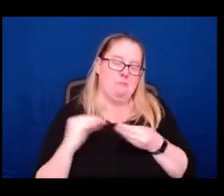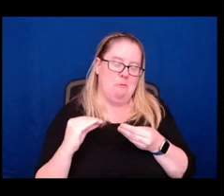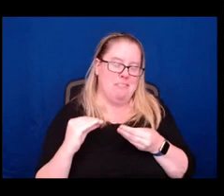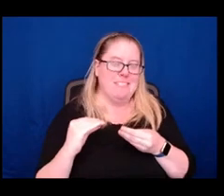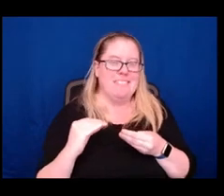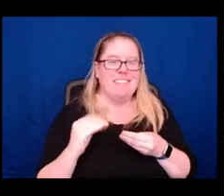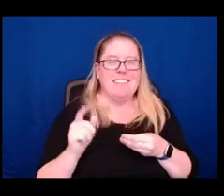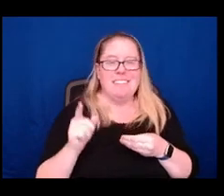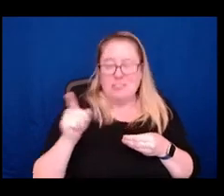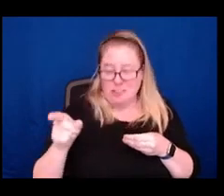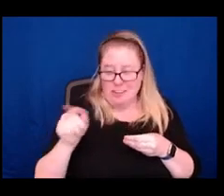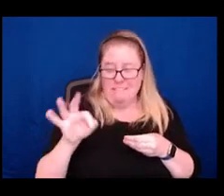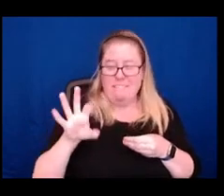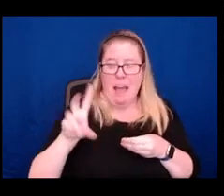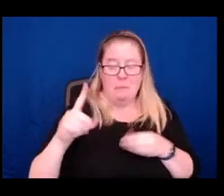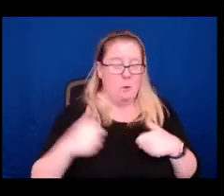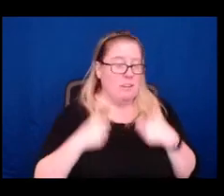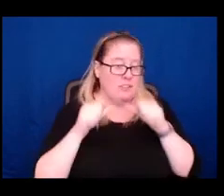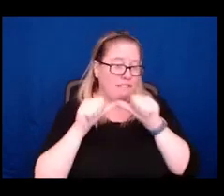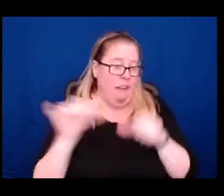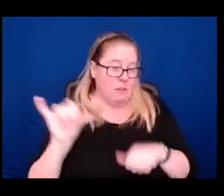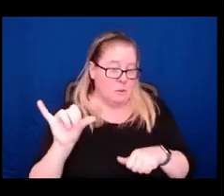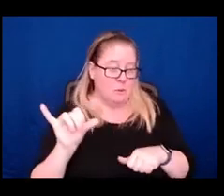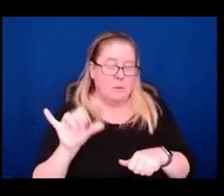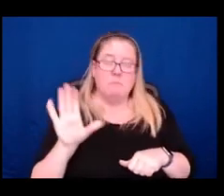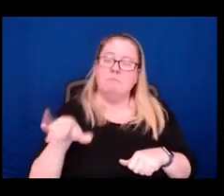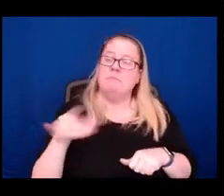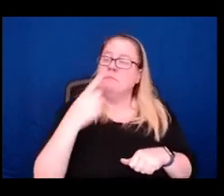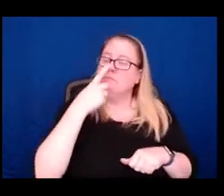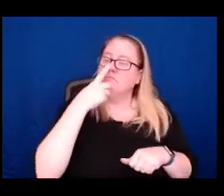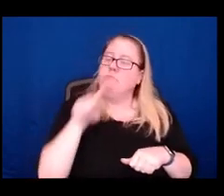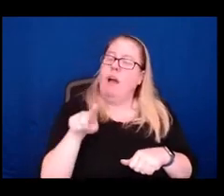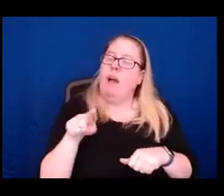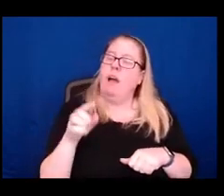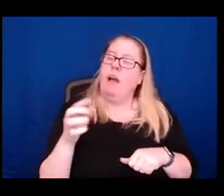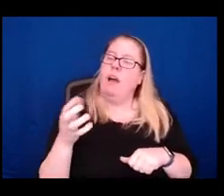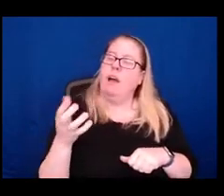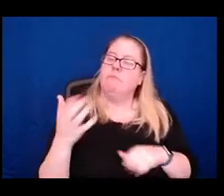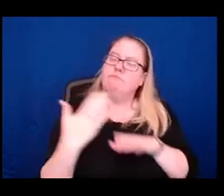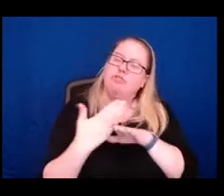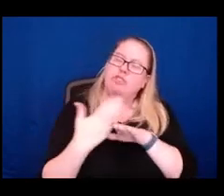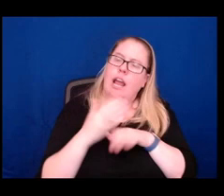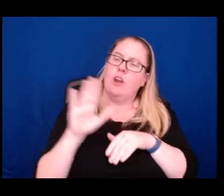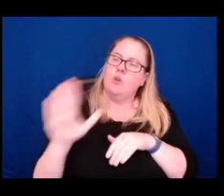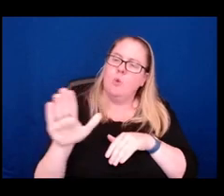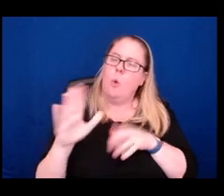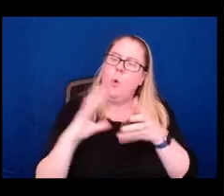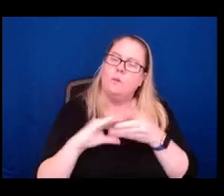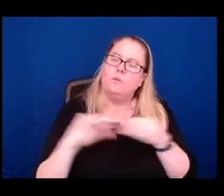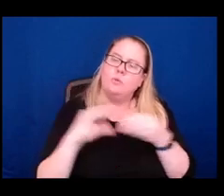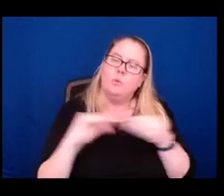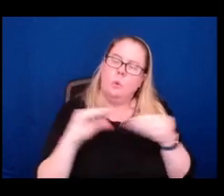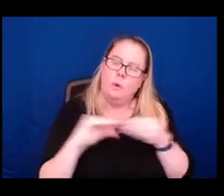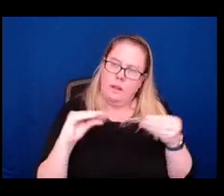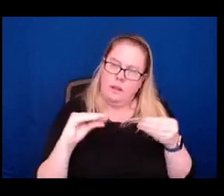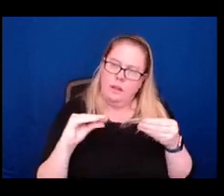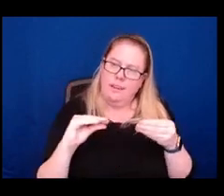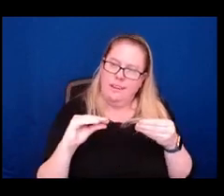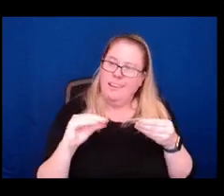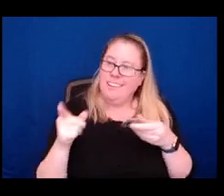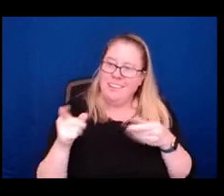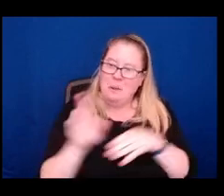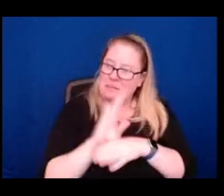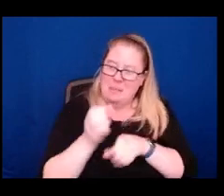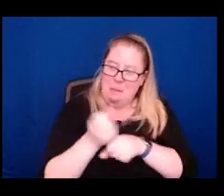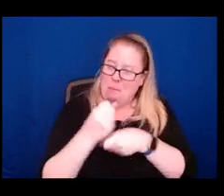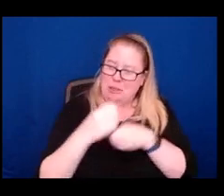stories. Mm-hmm. Natasha is a fibroid survivor as well. And so, Natasha, I'd like for you to share with us your fibroid story.